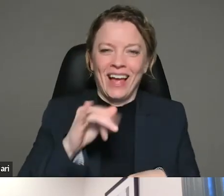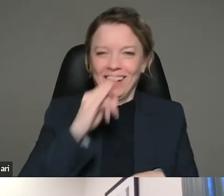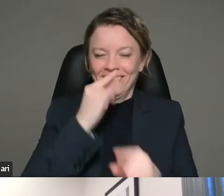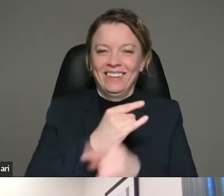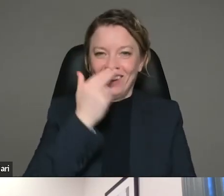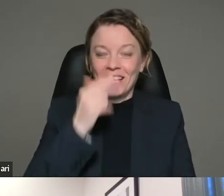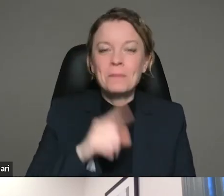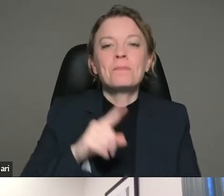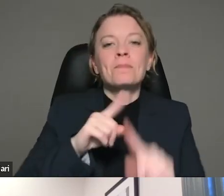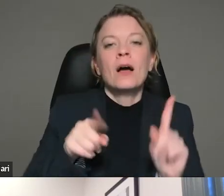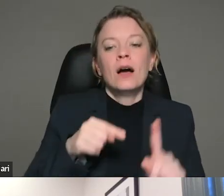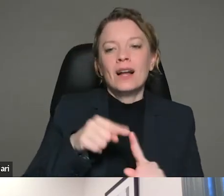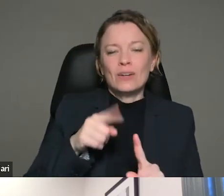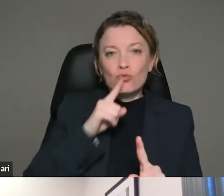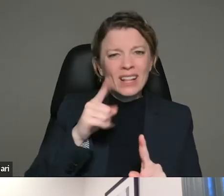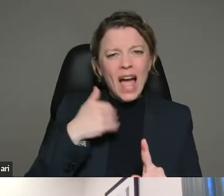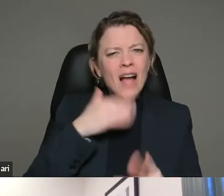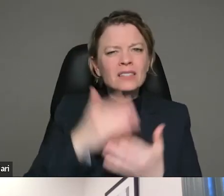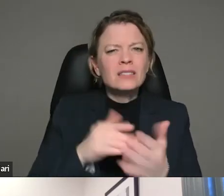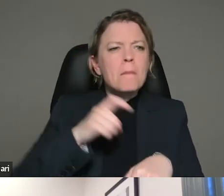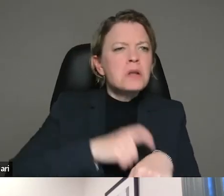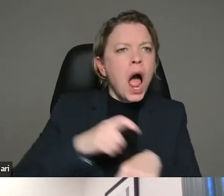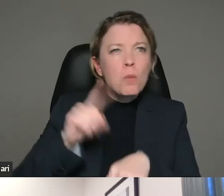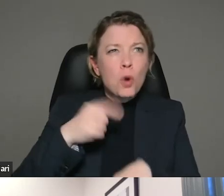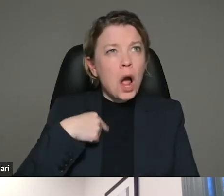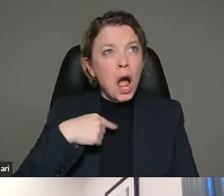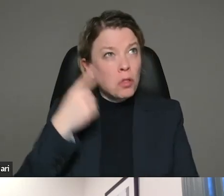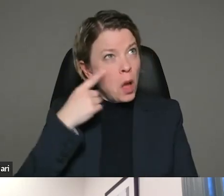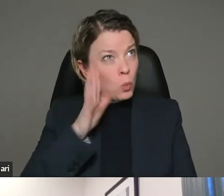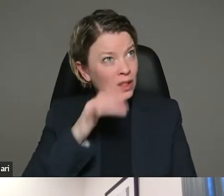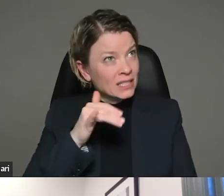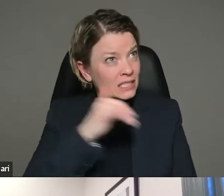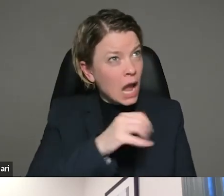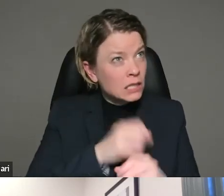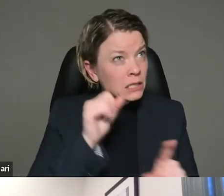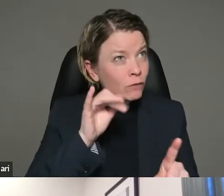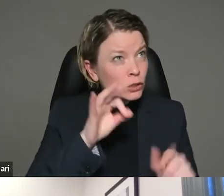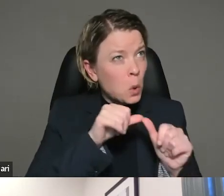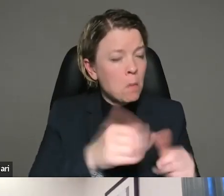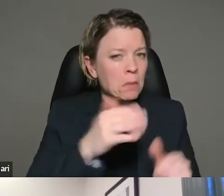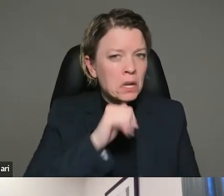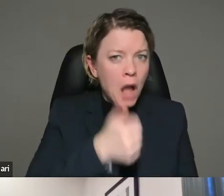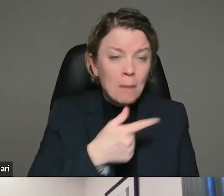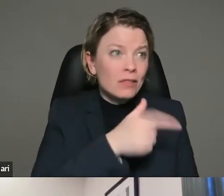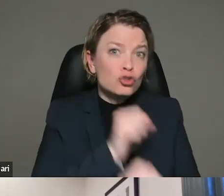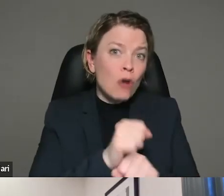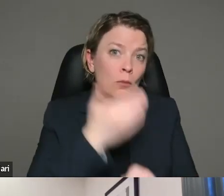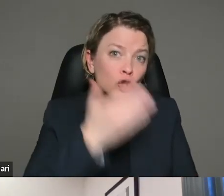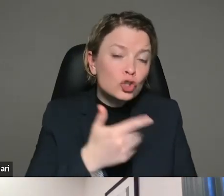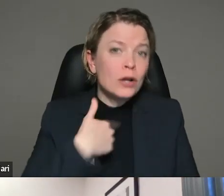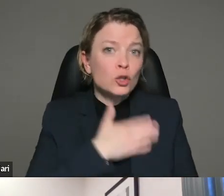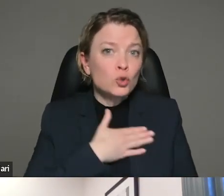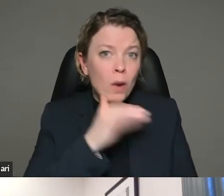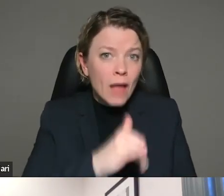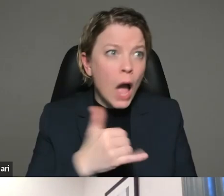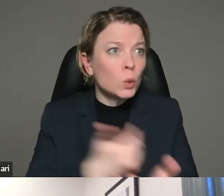of time, I never really thought I was going to stay in San Francisco. So the job was good. I was enjoying it. It was something new. It was exciting.